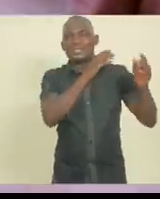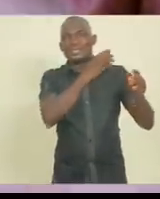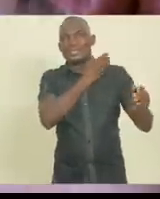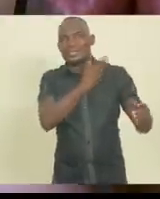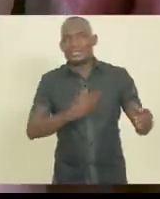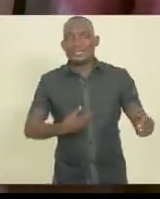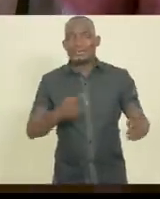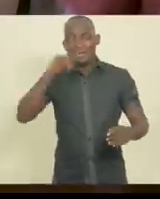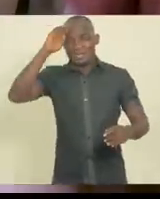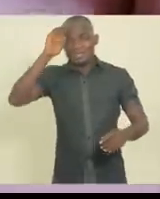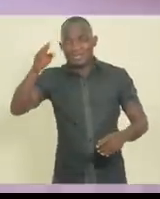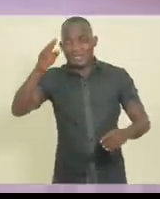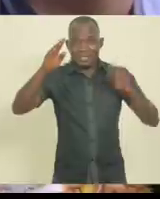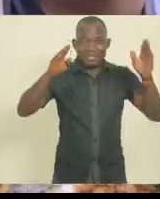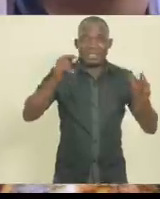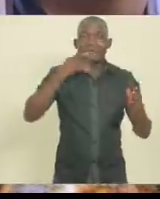forever.